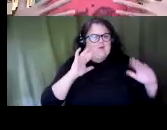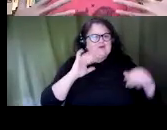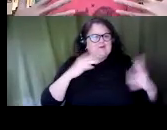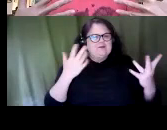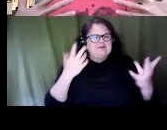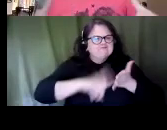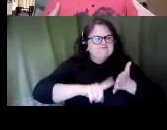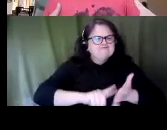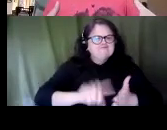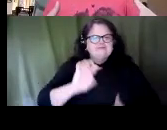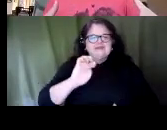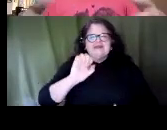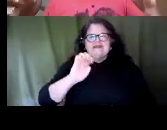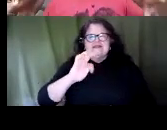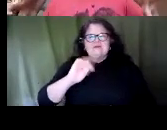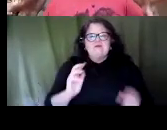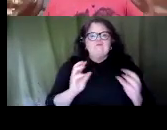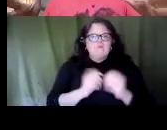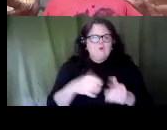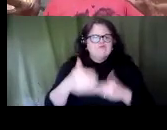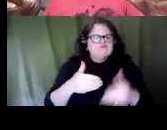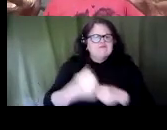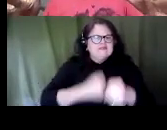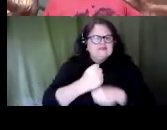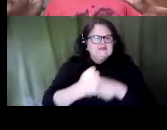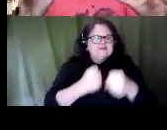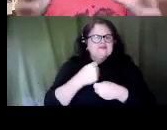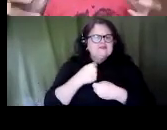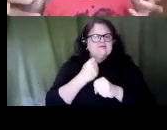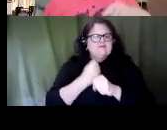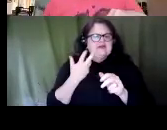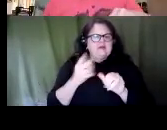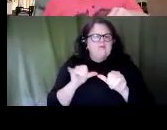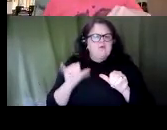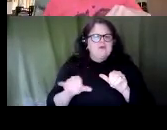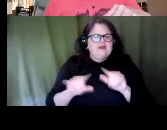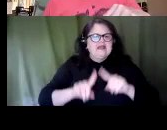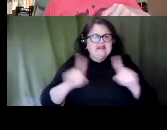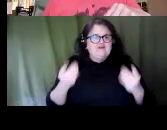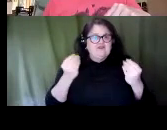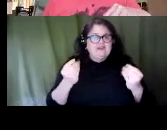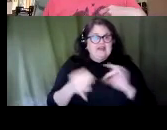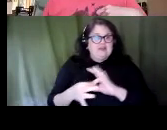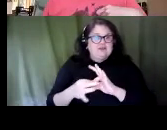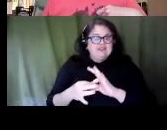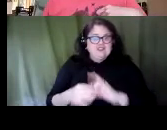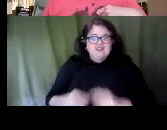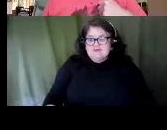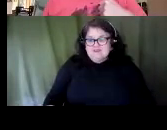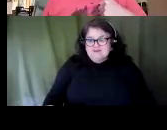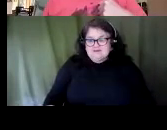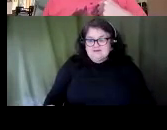exploring easements more in coming years as a way to create more permanent and different land relationships.